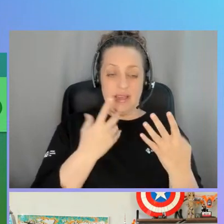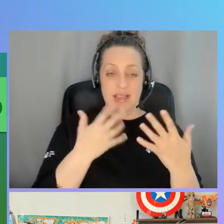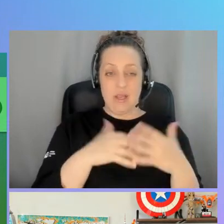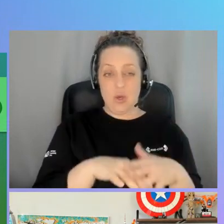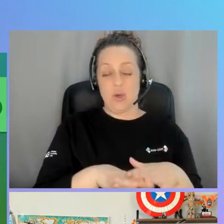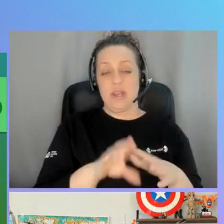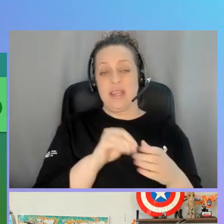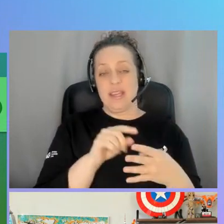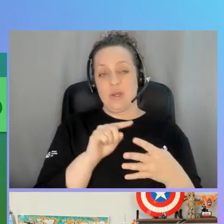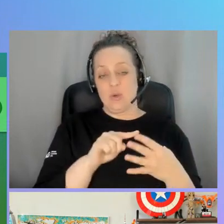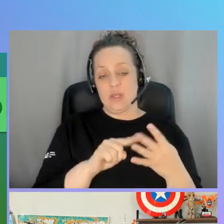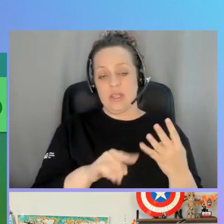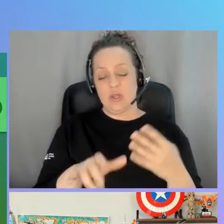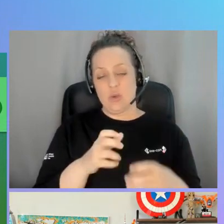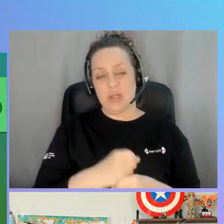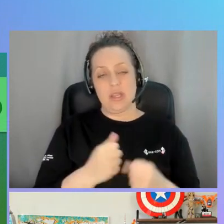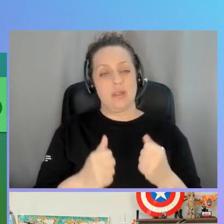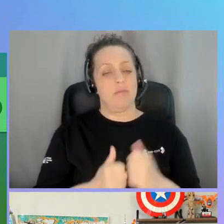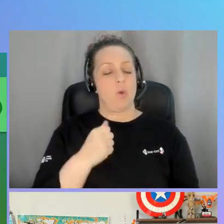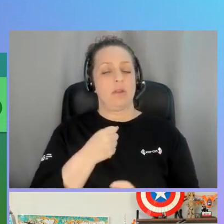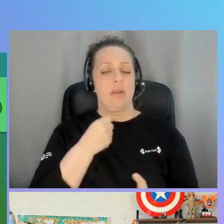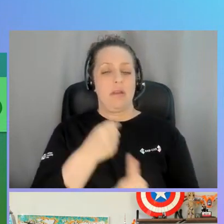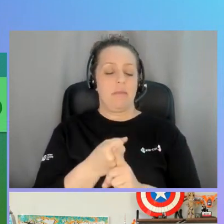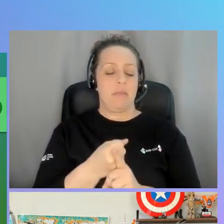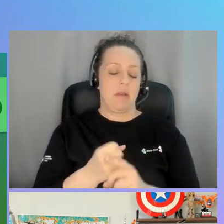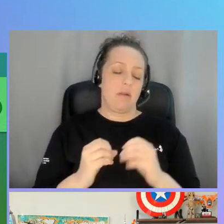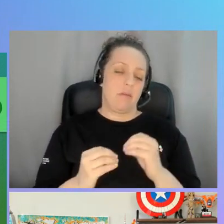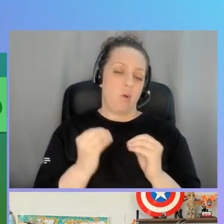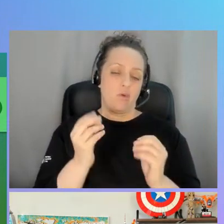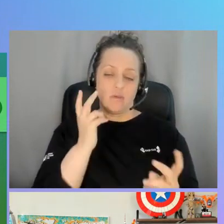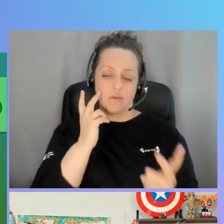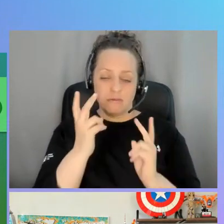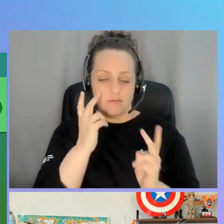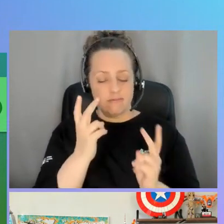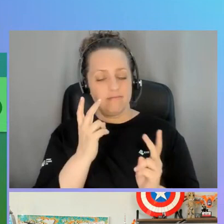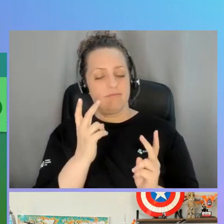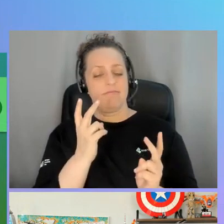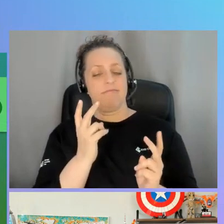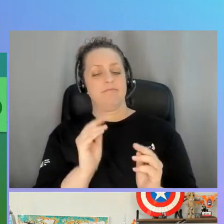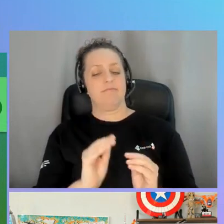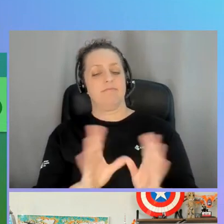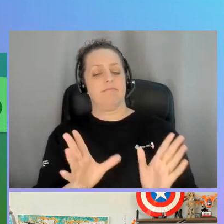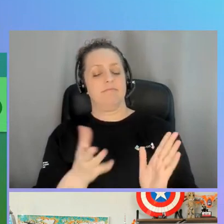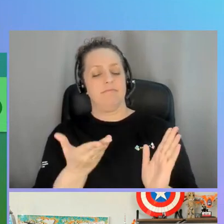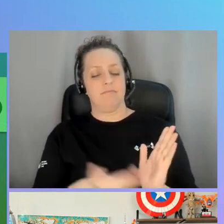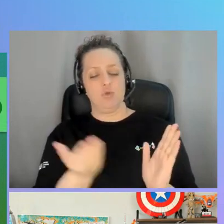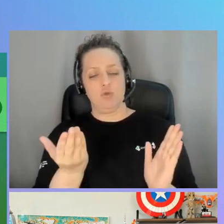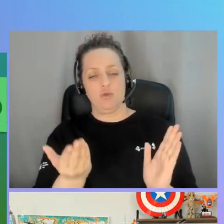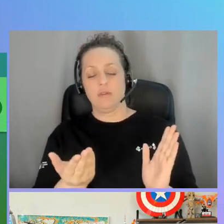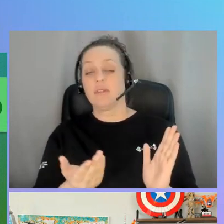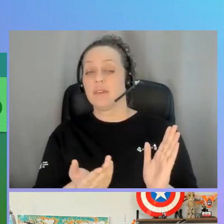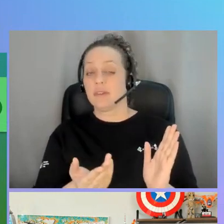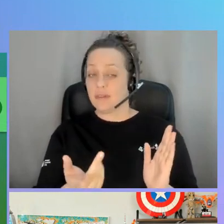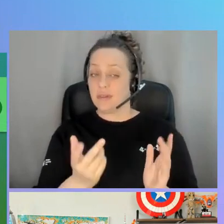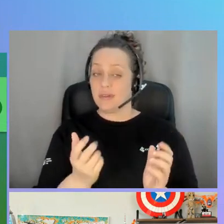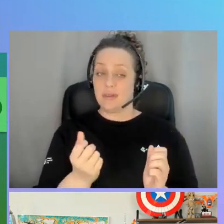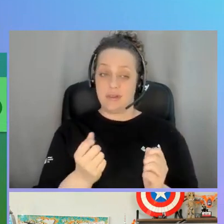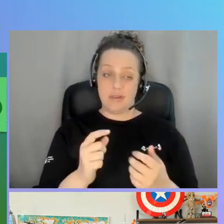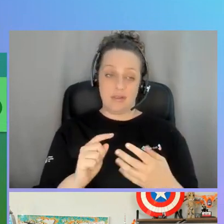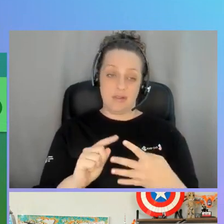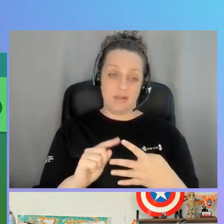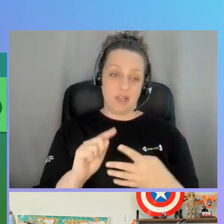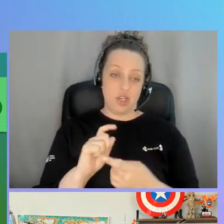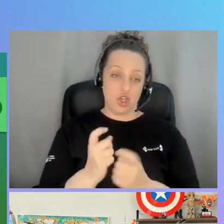accessibility into these, you get the most impact, you get the visibility. And so when you start with change, right, a lot of organizations have